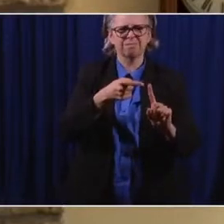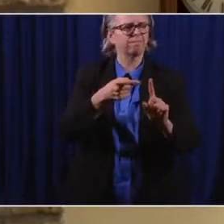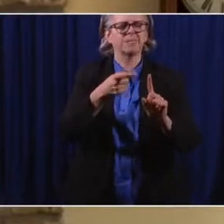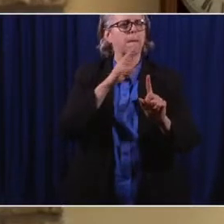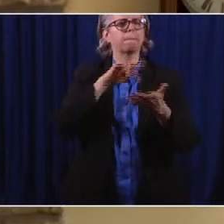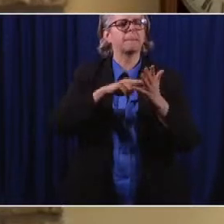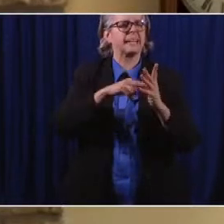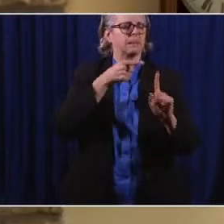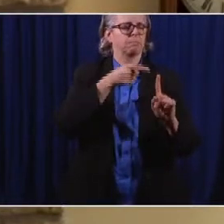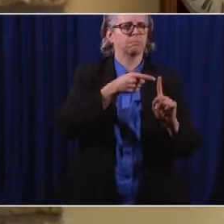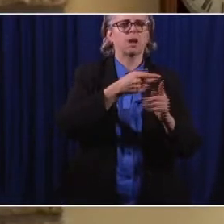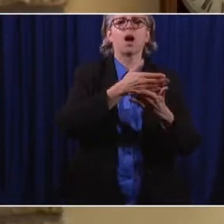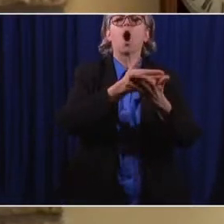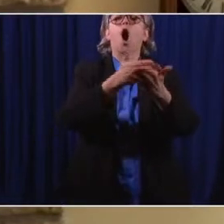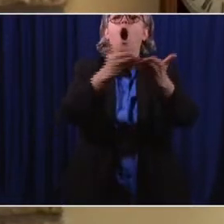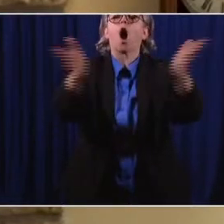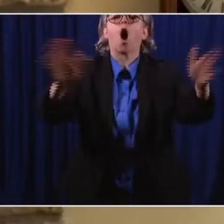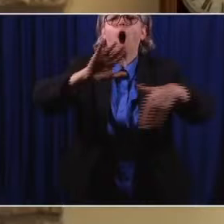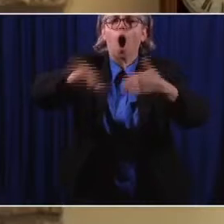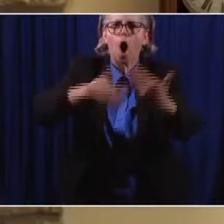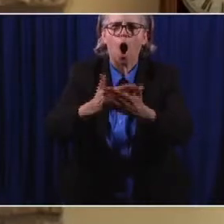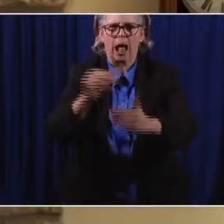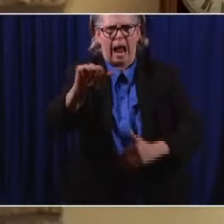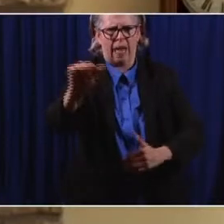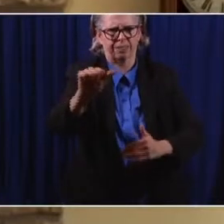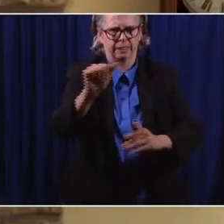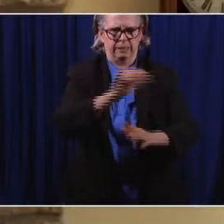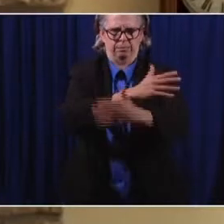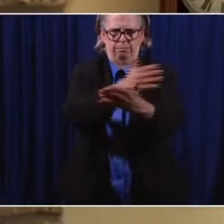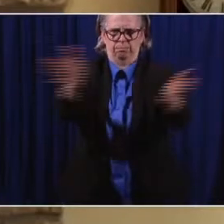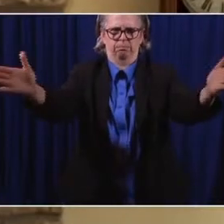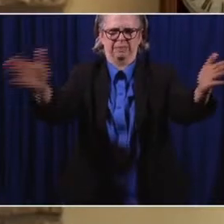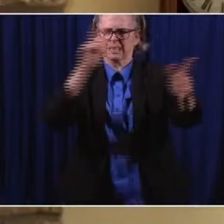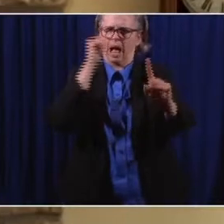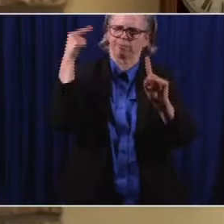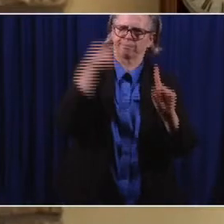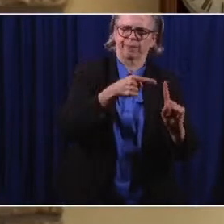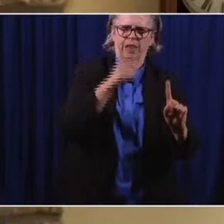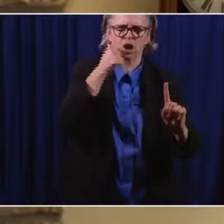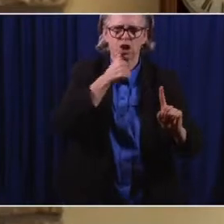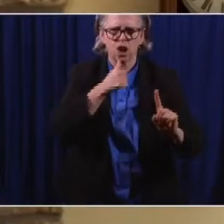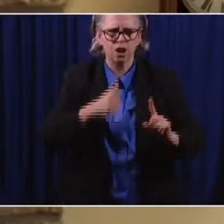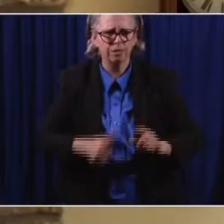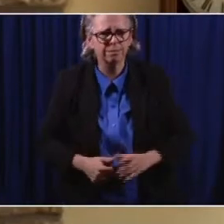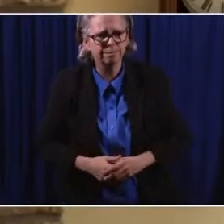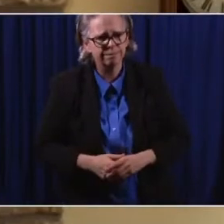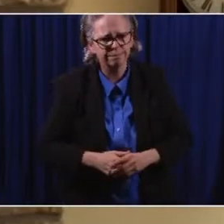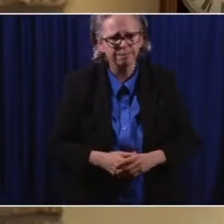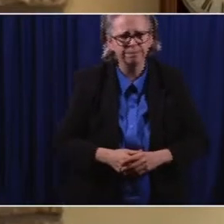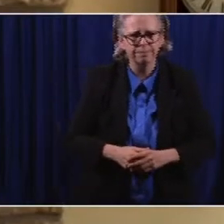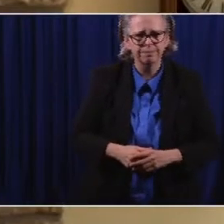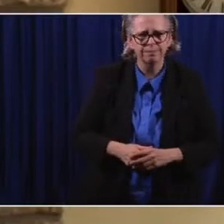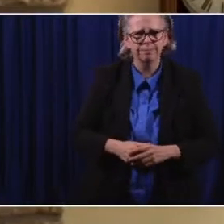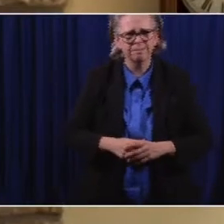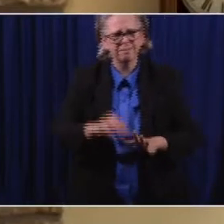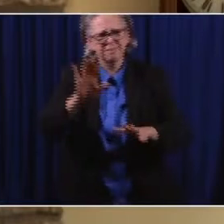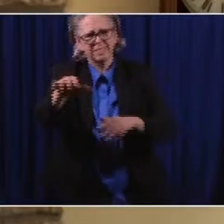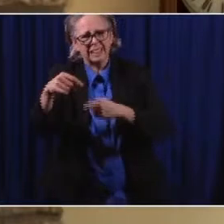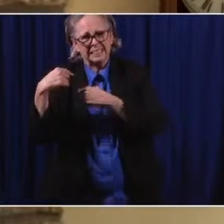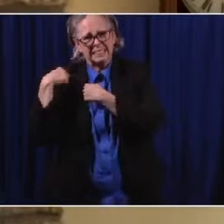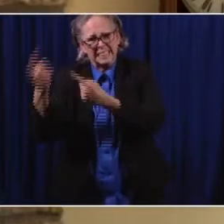There's been a lot of things throughout this pandemic that has been very